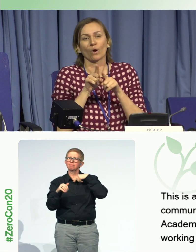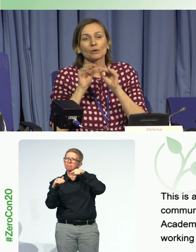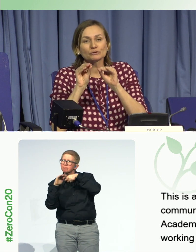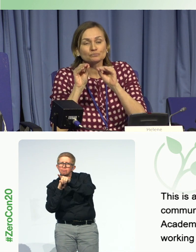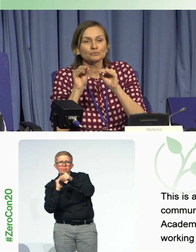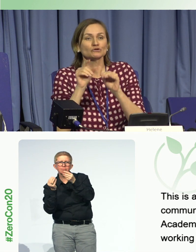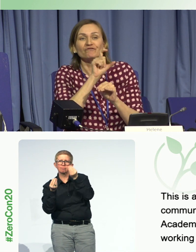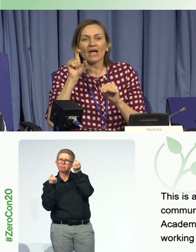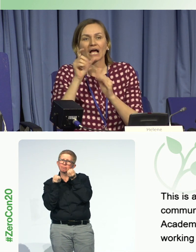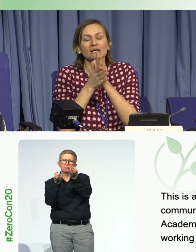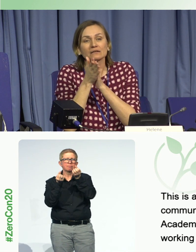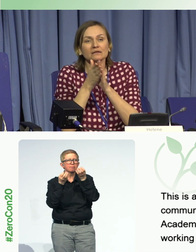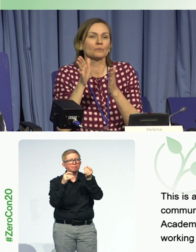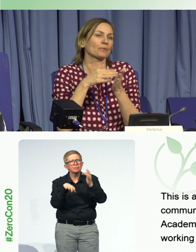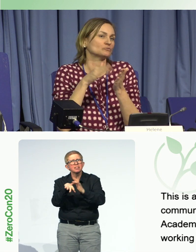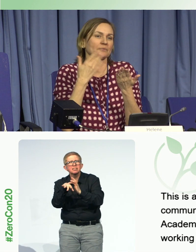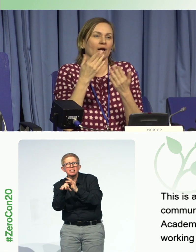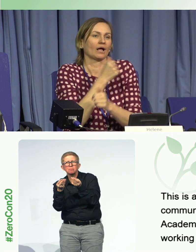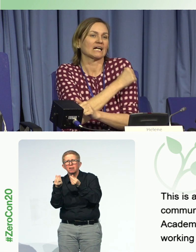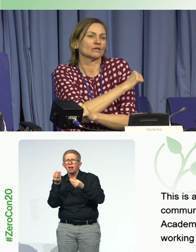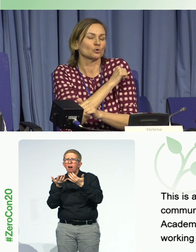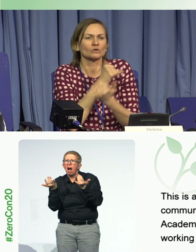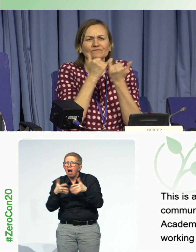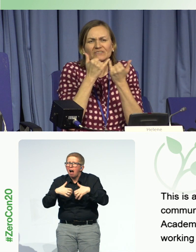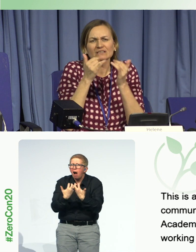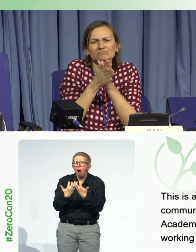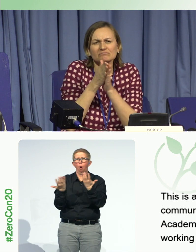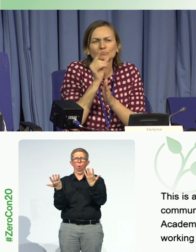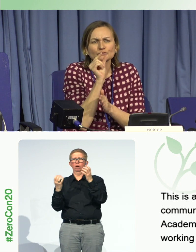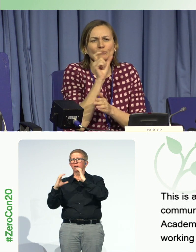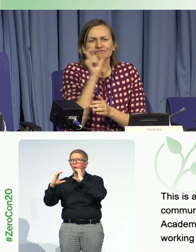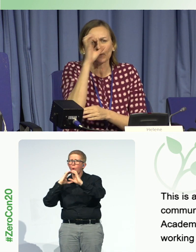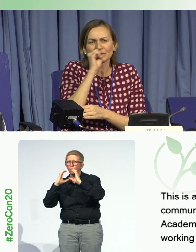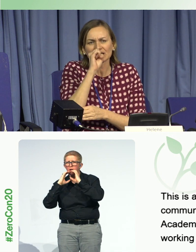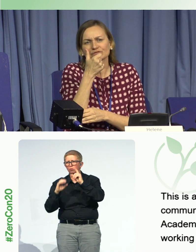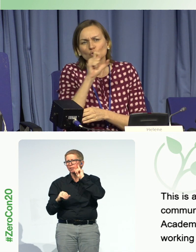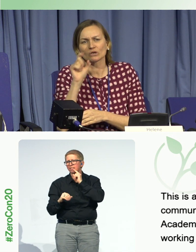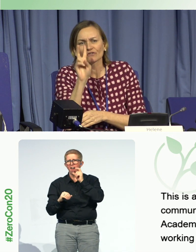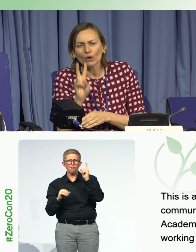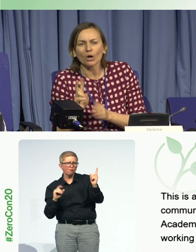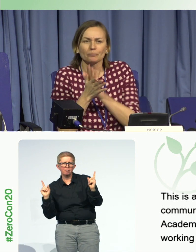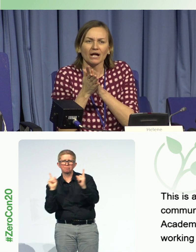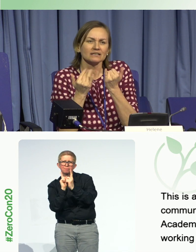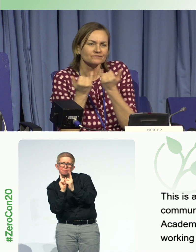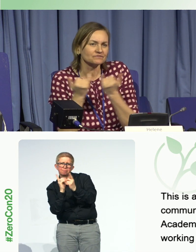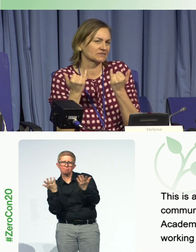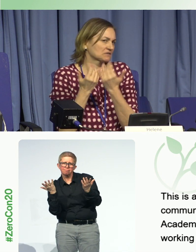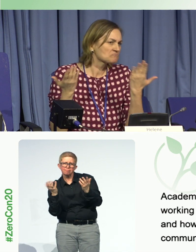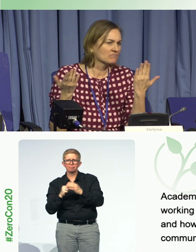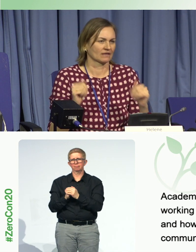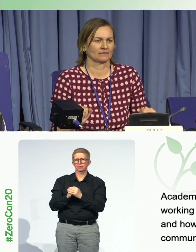deaf people, on how they communicate and how they can actually interact with deaf colleagues, or teach